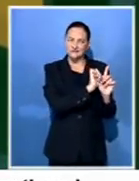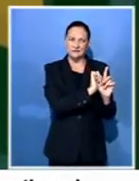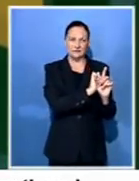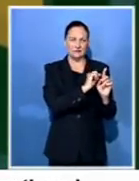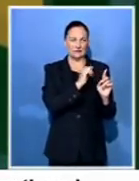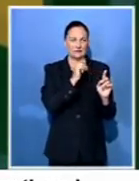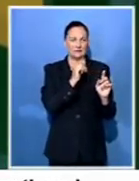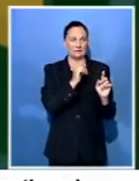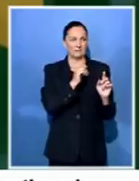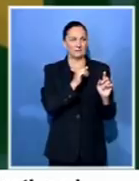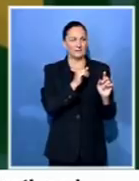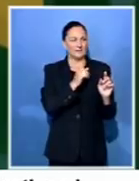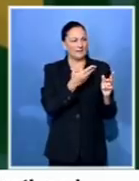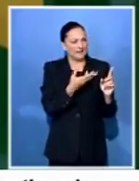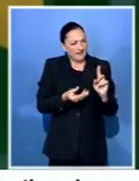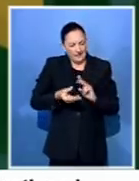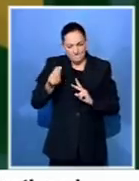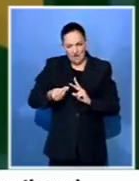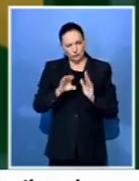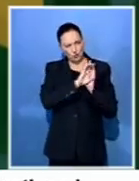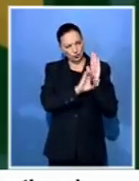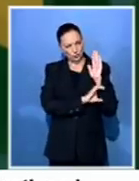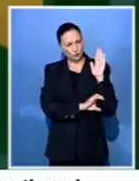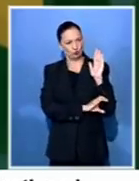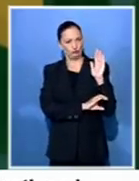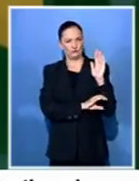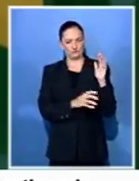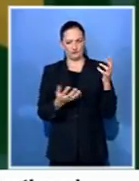the founding constructs of our constitution.